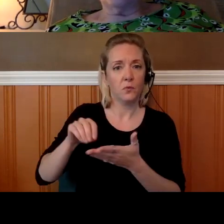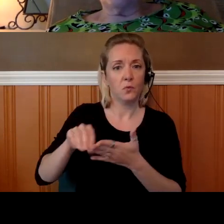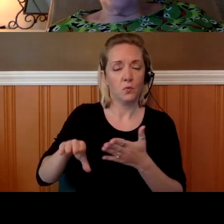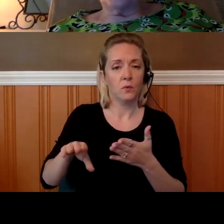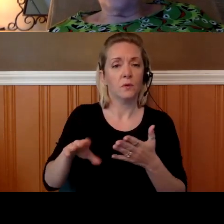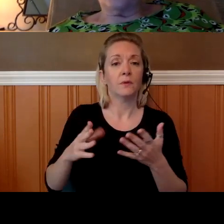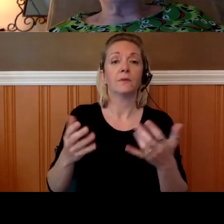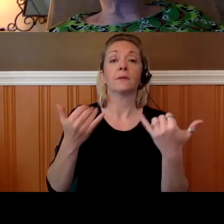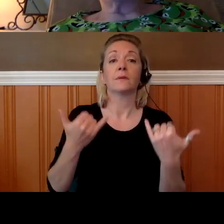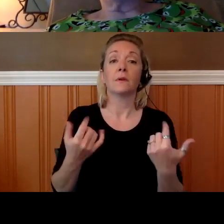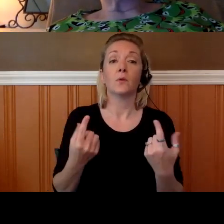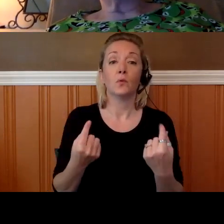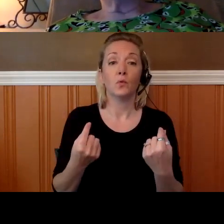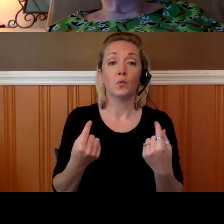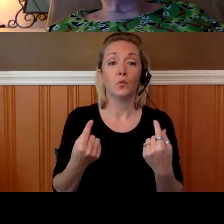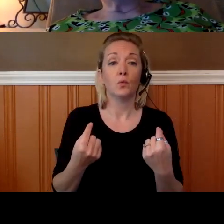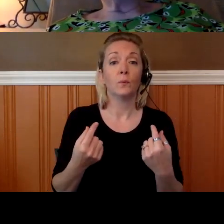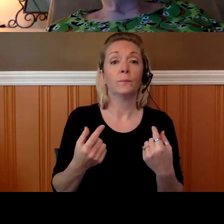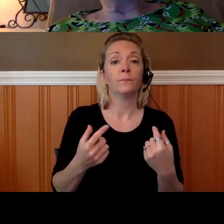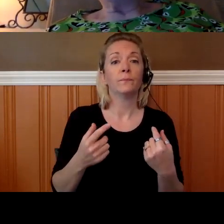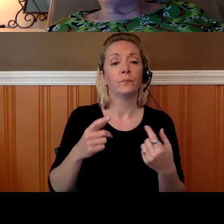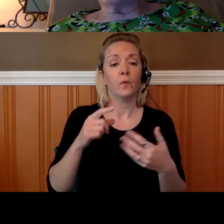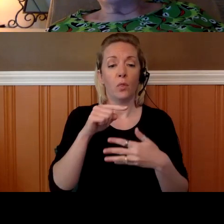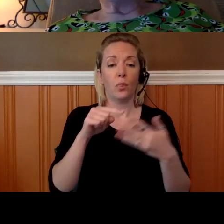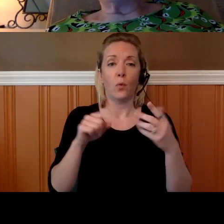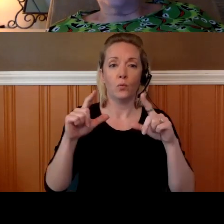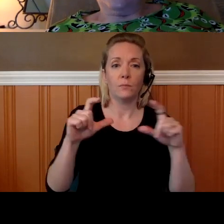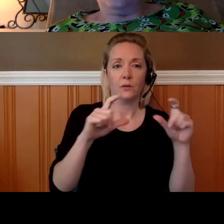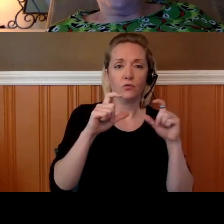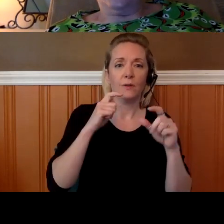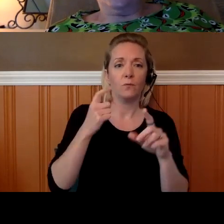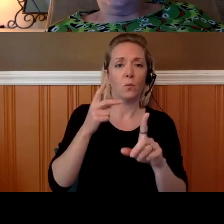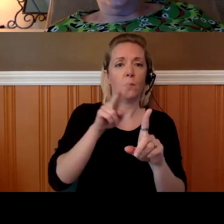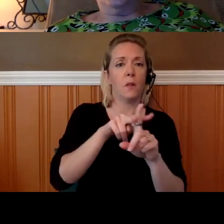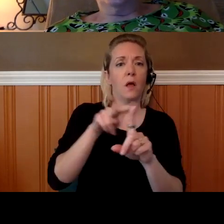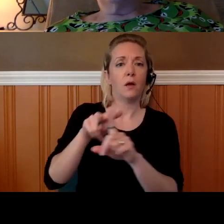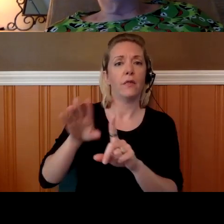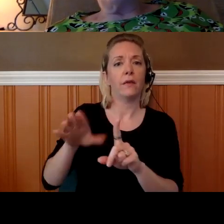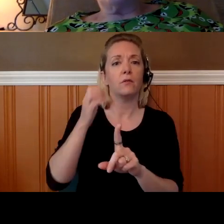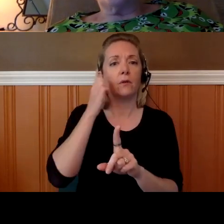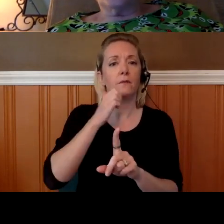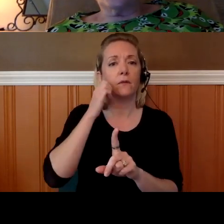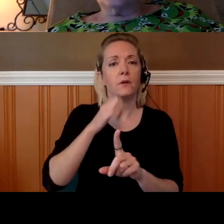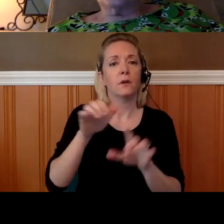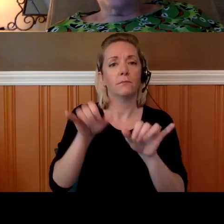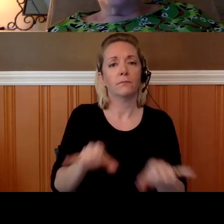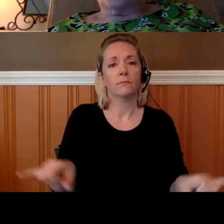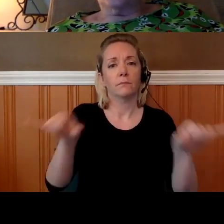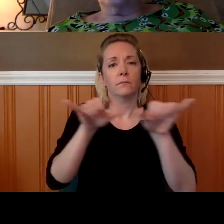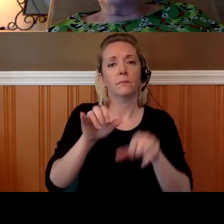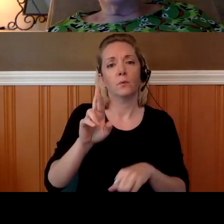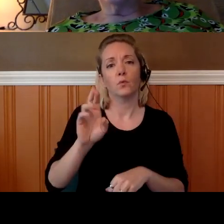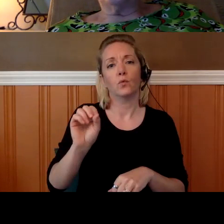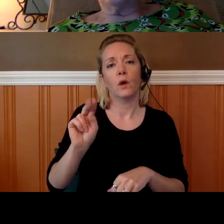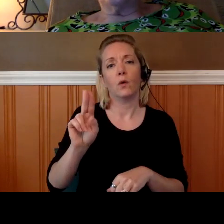meaningful photographs are used in meaningful routines. So this is the same child